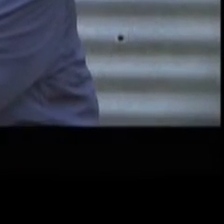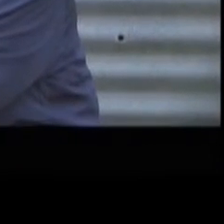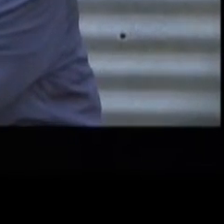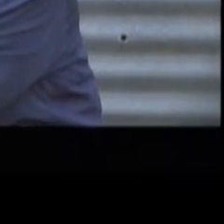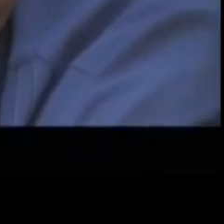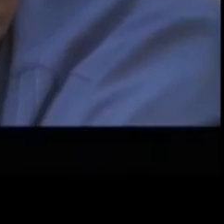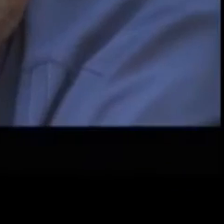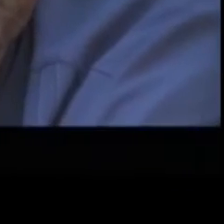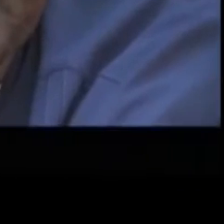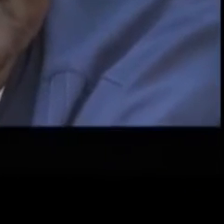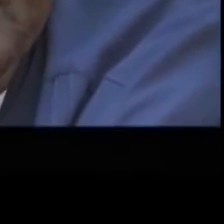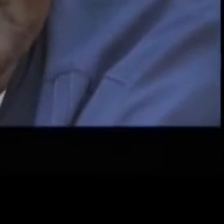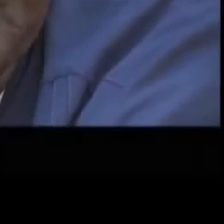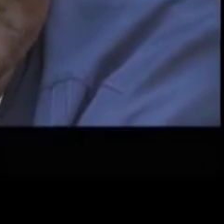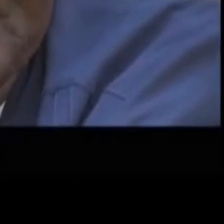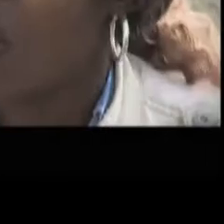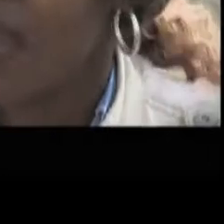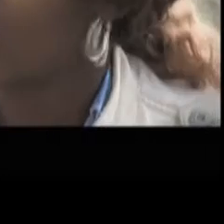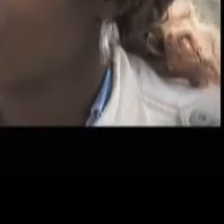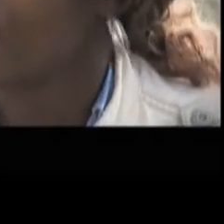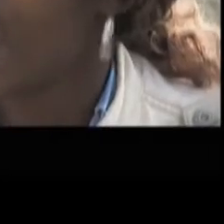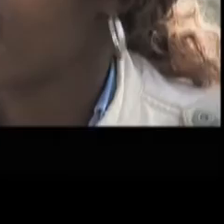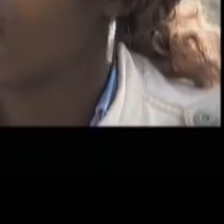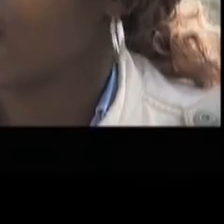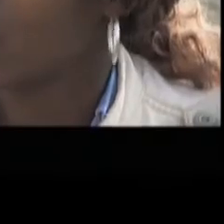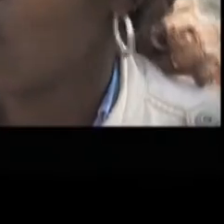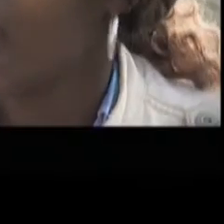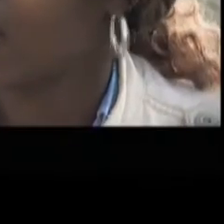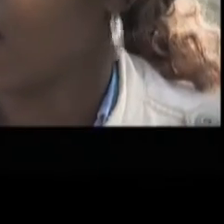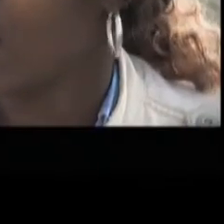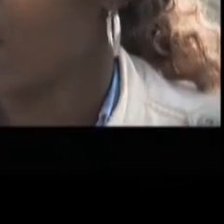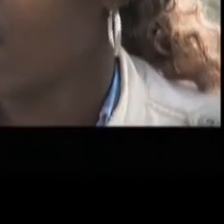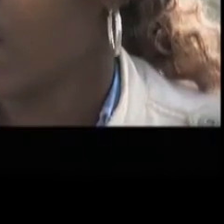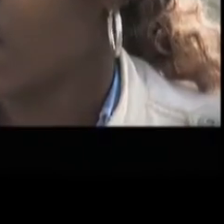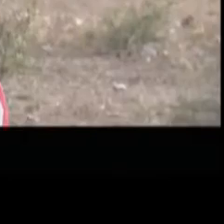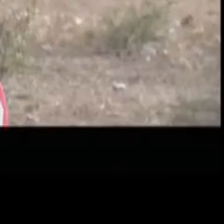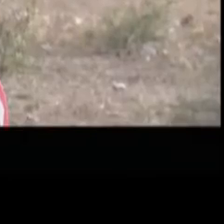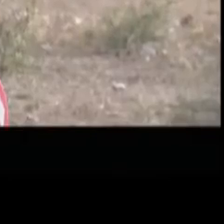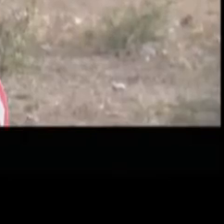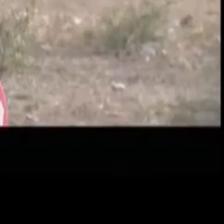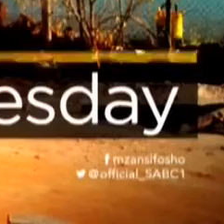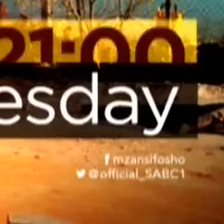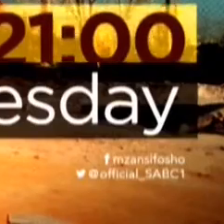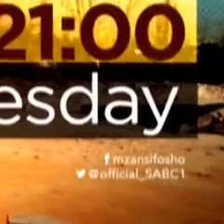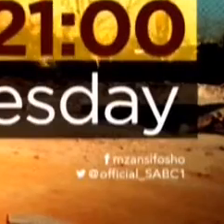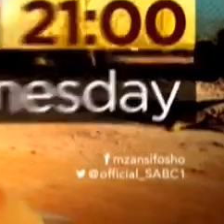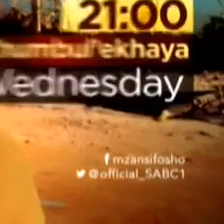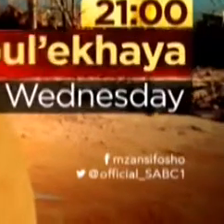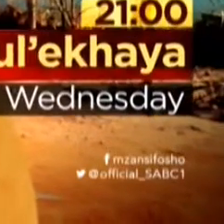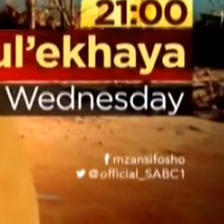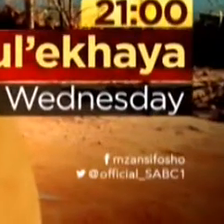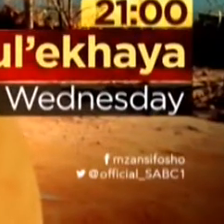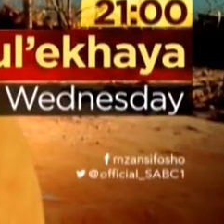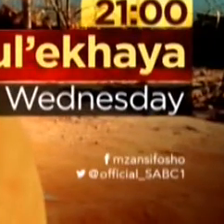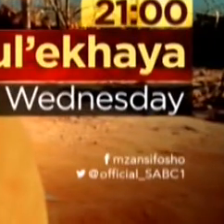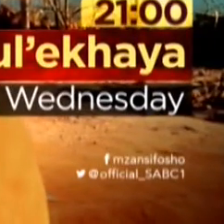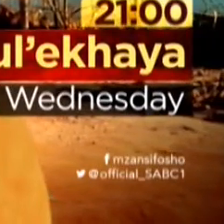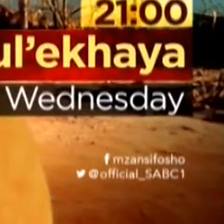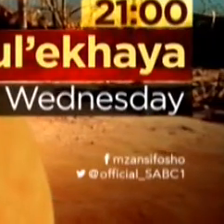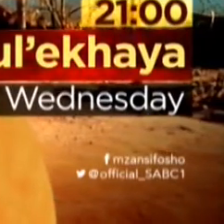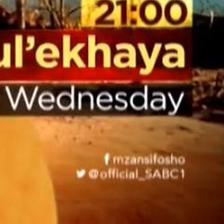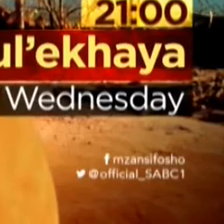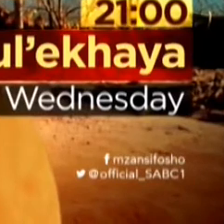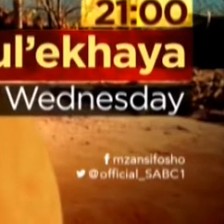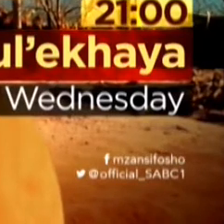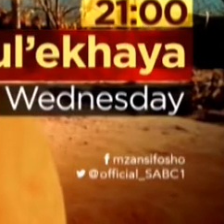wethu okuhlanganisa imindeni elahlekile. Kuleso sikhathi sizobe sikuphindela ezinye zezindaba ezathandwa kakhulu ababukeli bethu njengesicelo